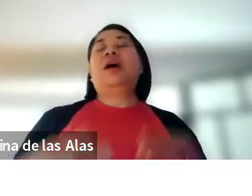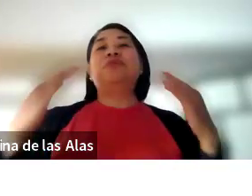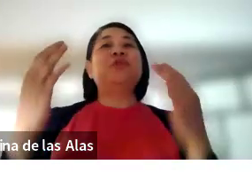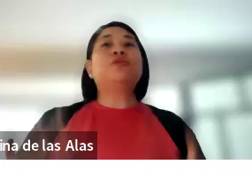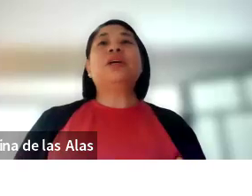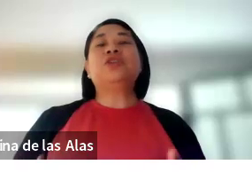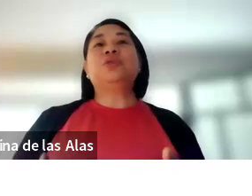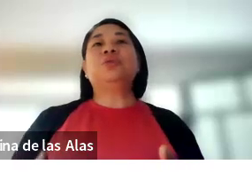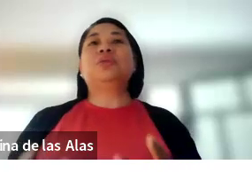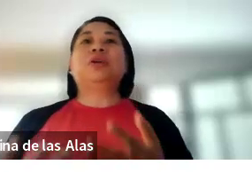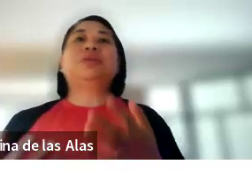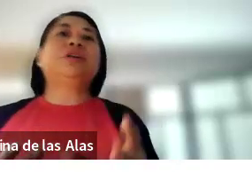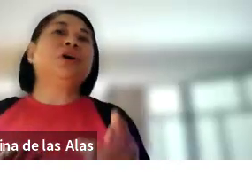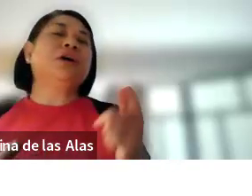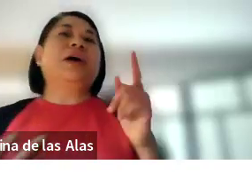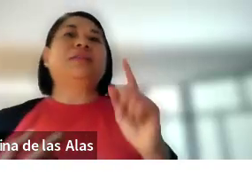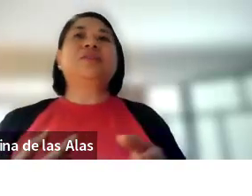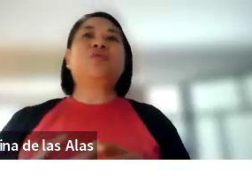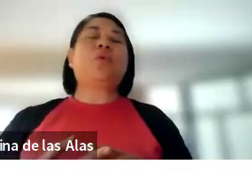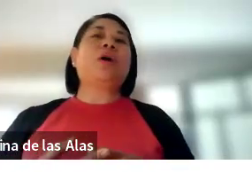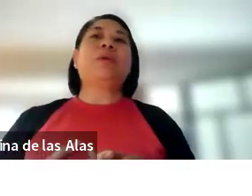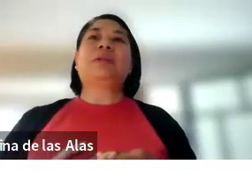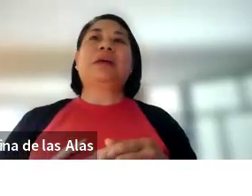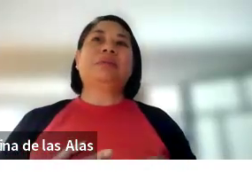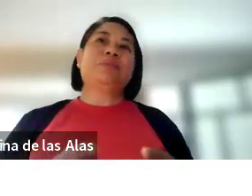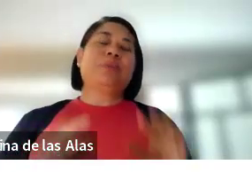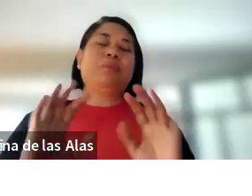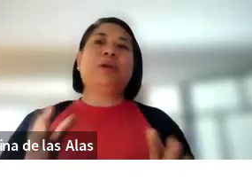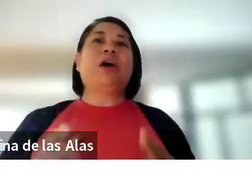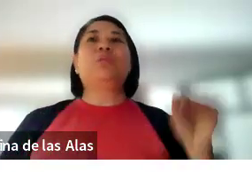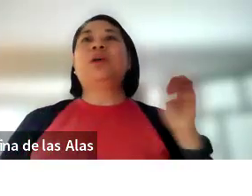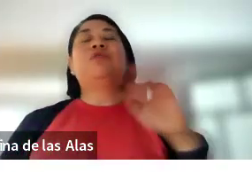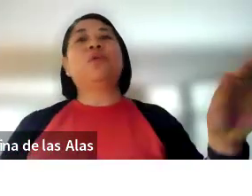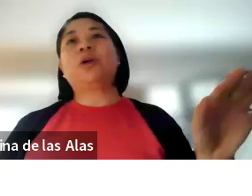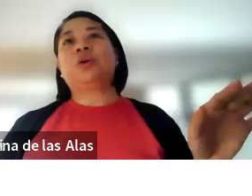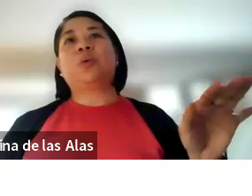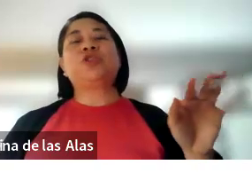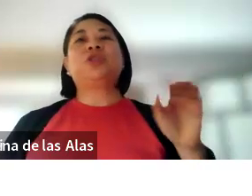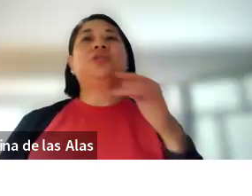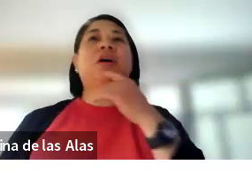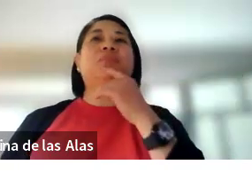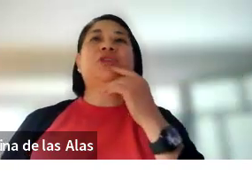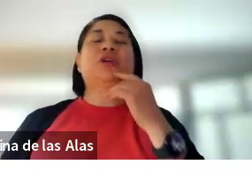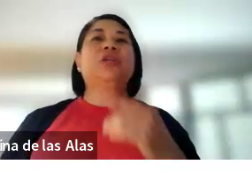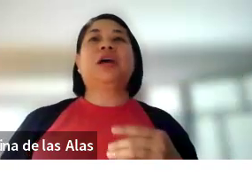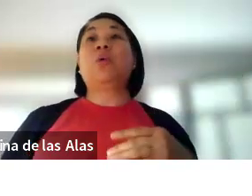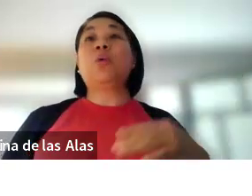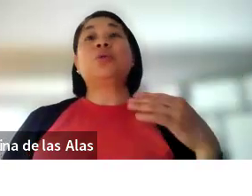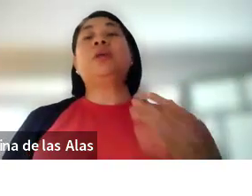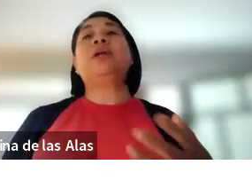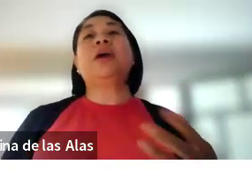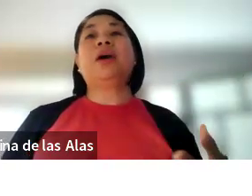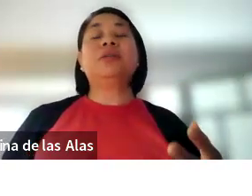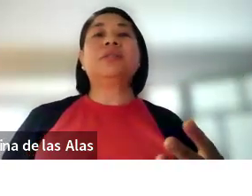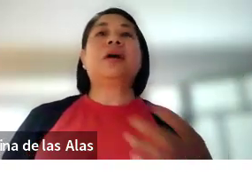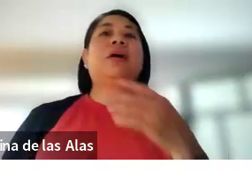on. Feel free to take a look at this form, put it out, and we can forward your questions to Dr. Yang or